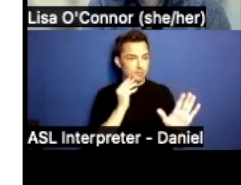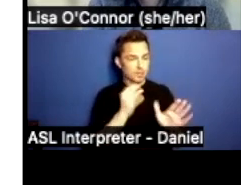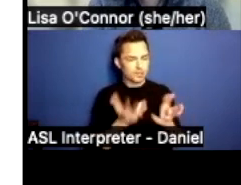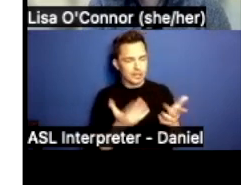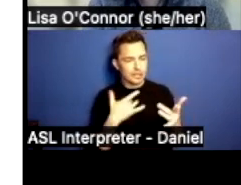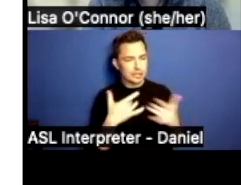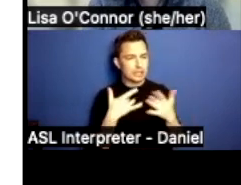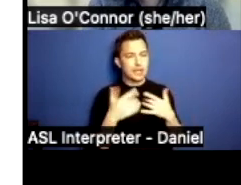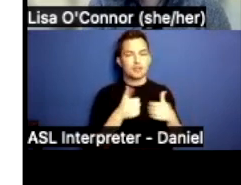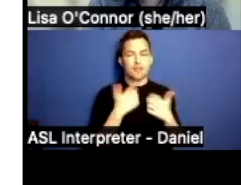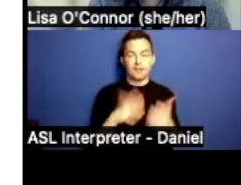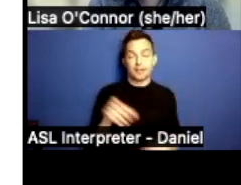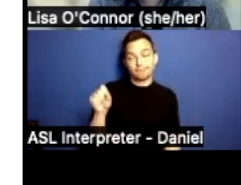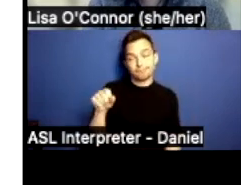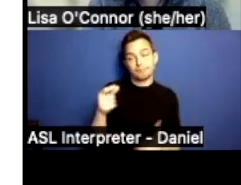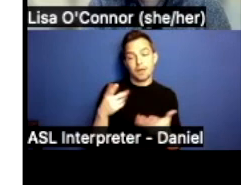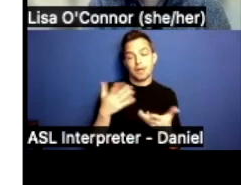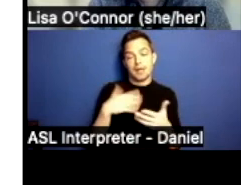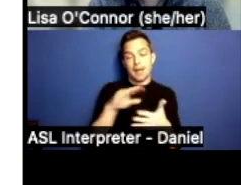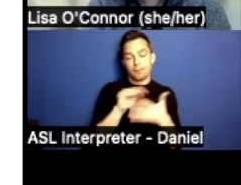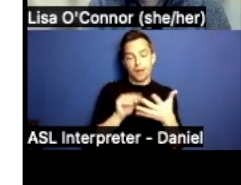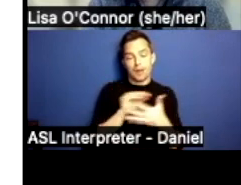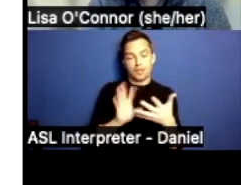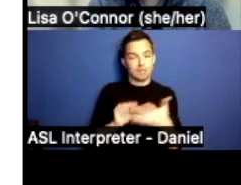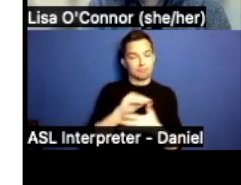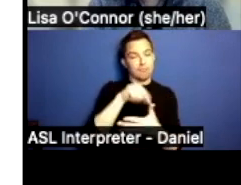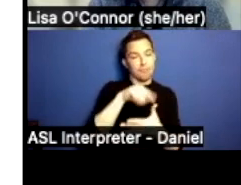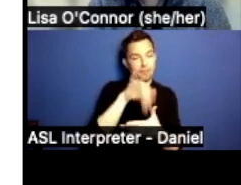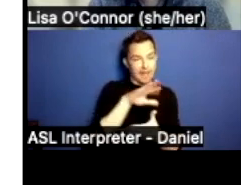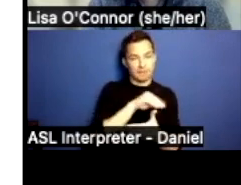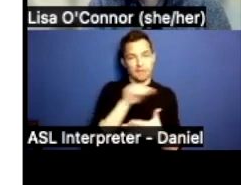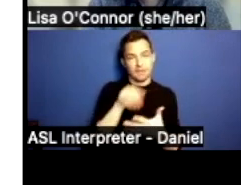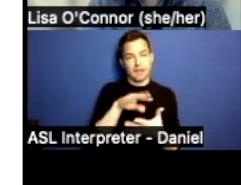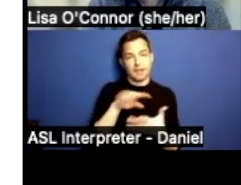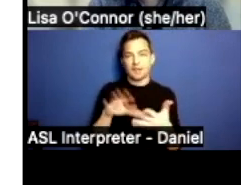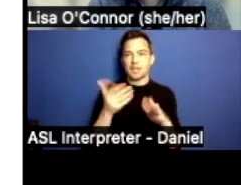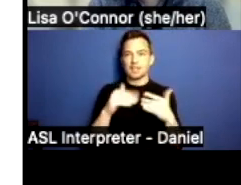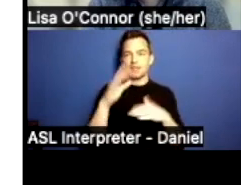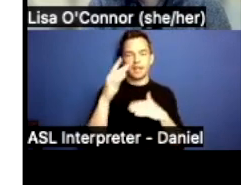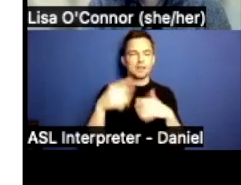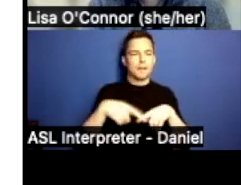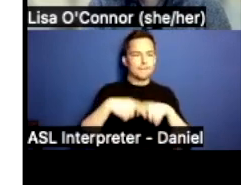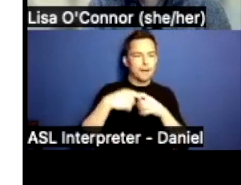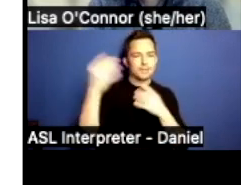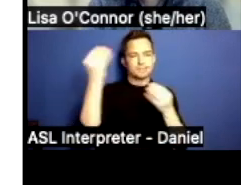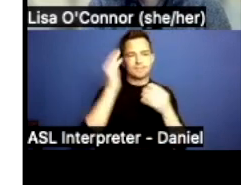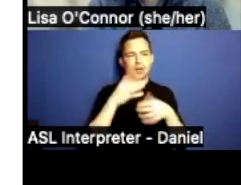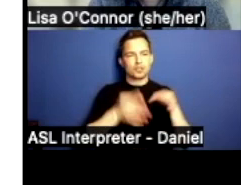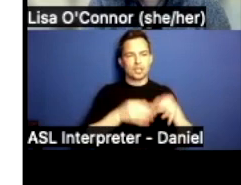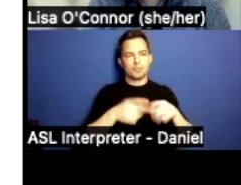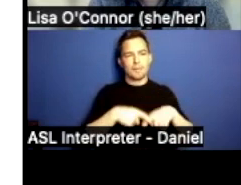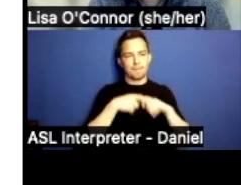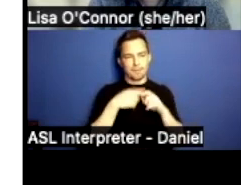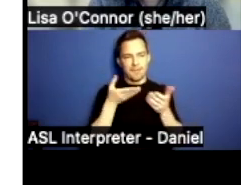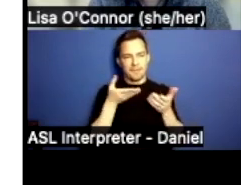the survivor's like, yep, but here's what I'm prioritizing, and sort of having to sort of level and pause our judgment right there. And